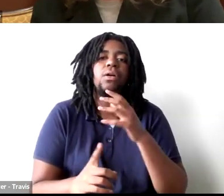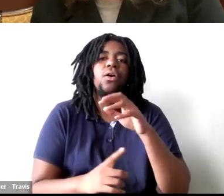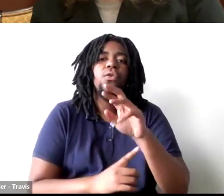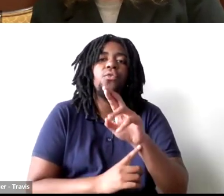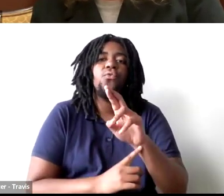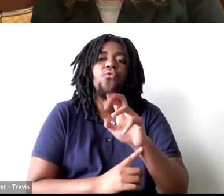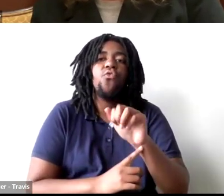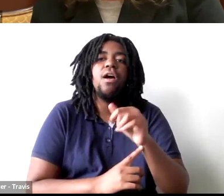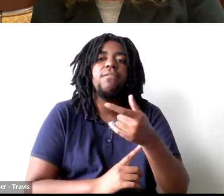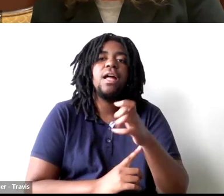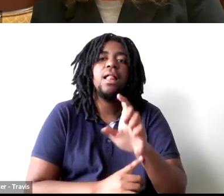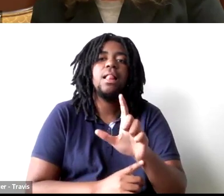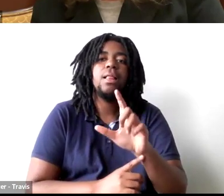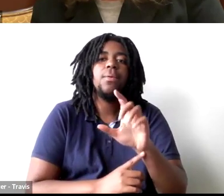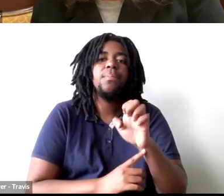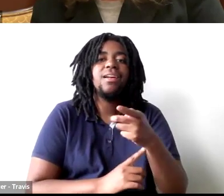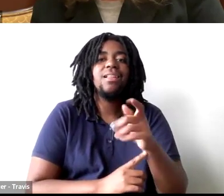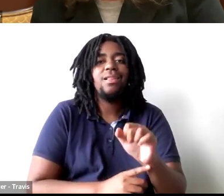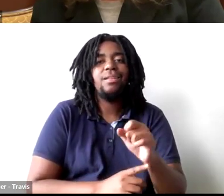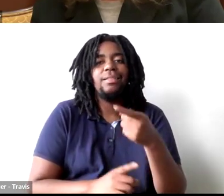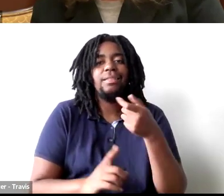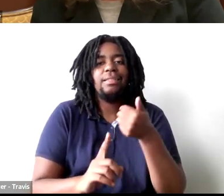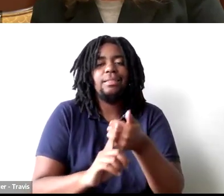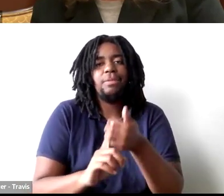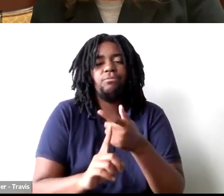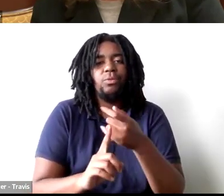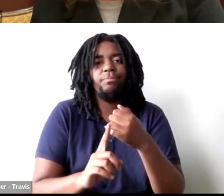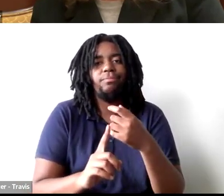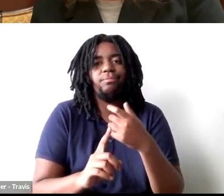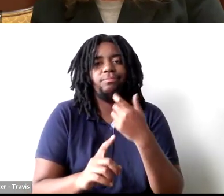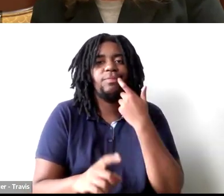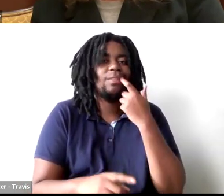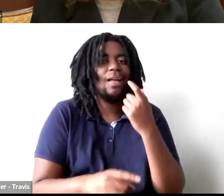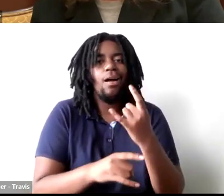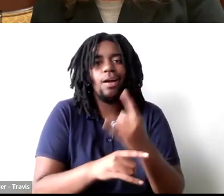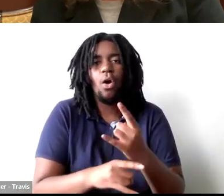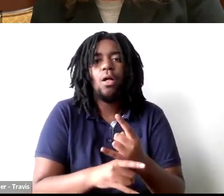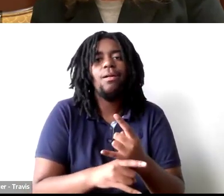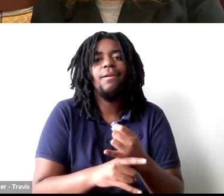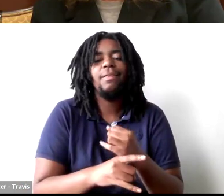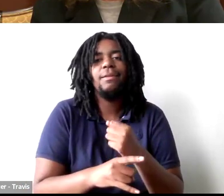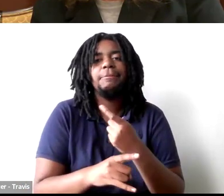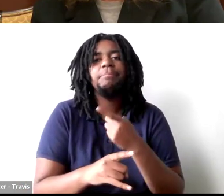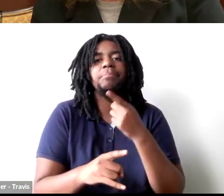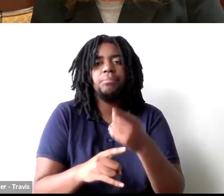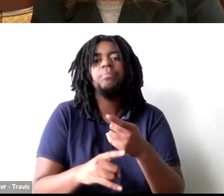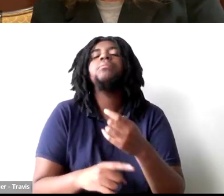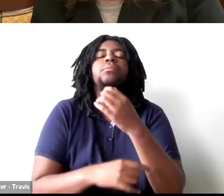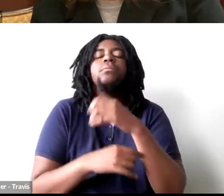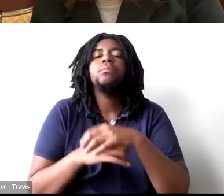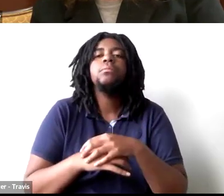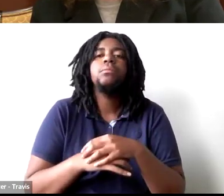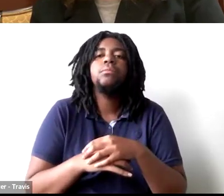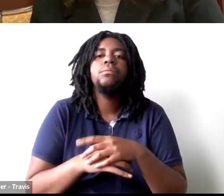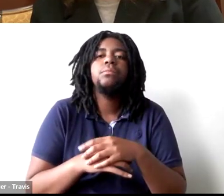who essentially was self-destructive because of this horrible situation he had.